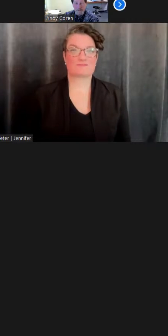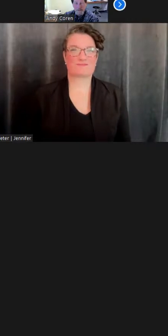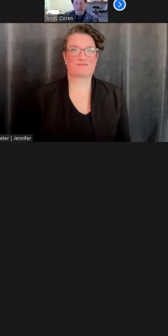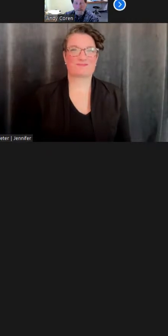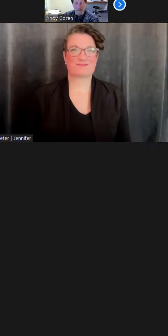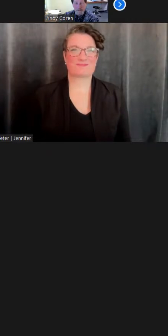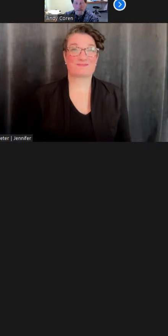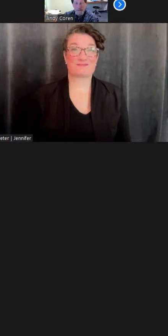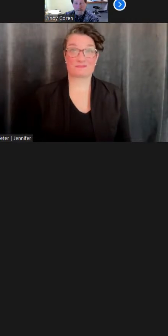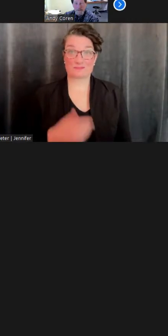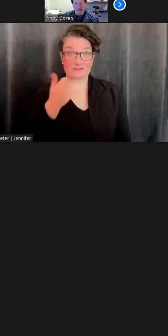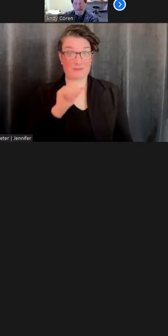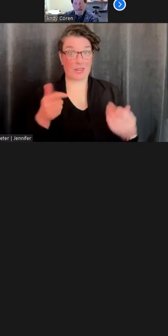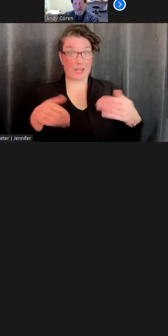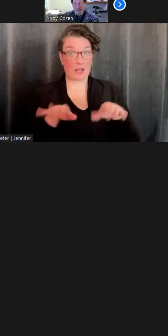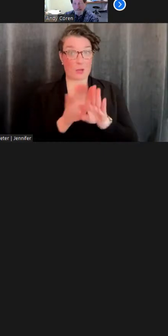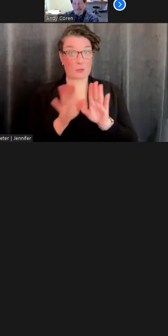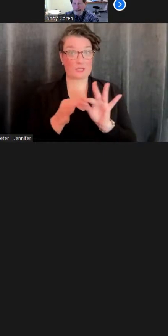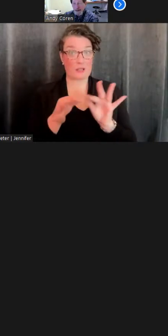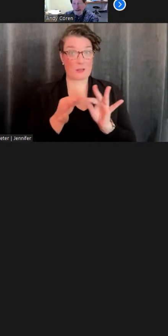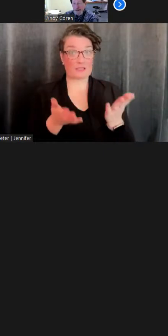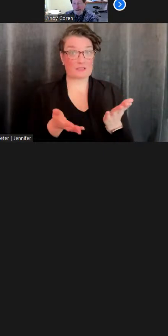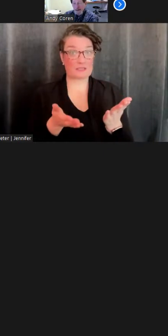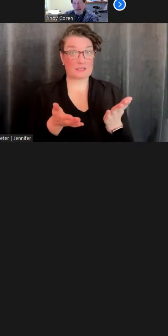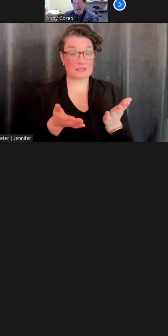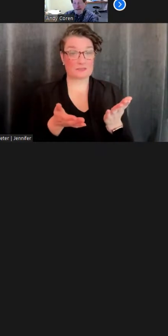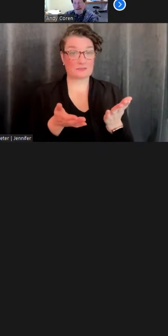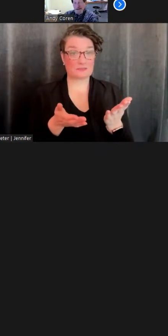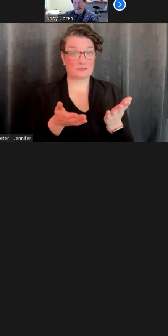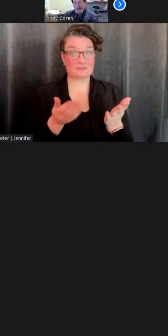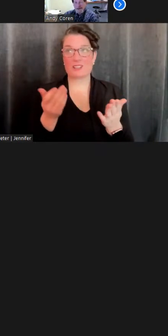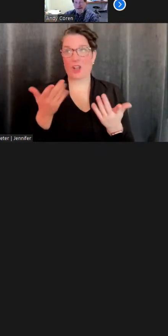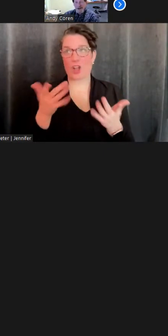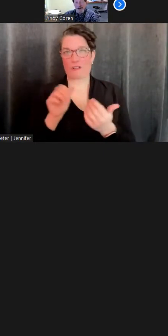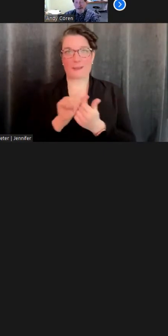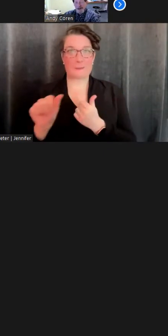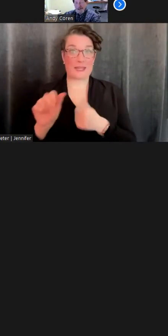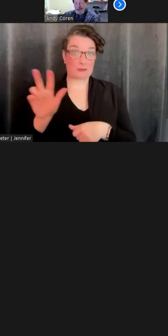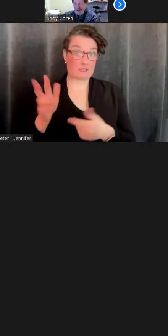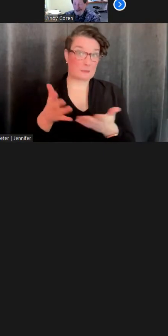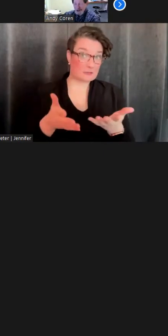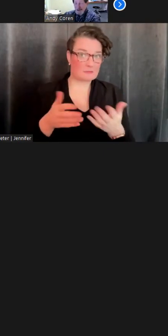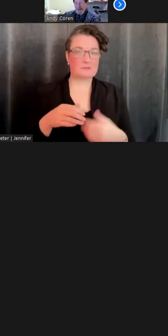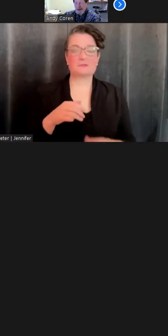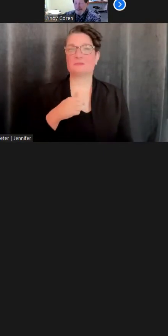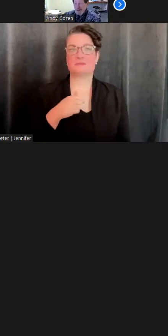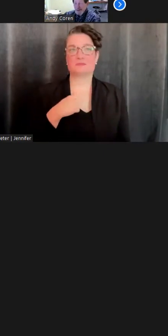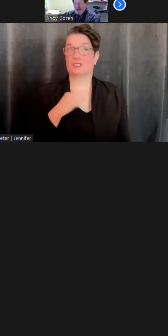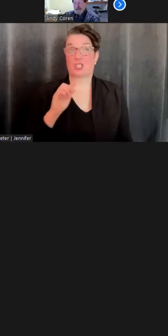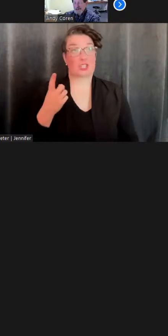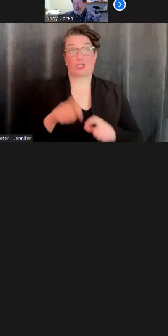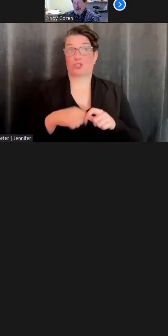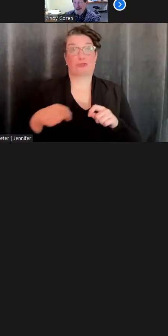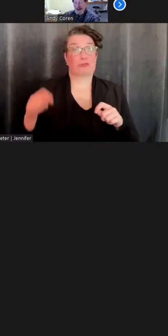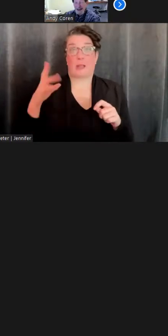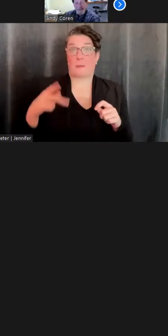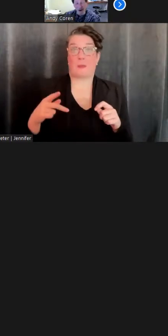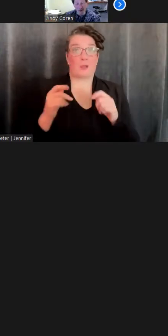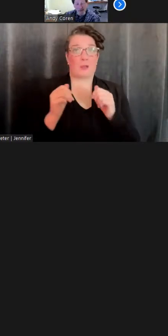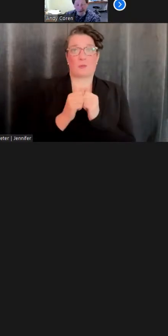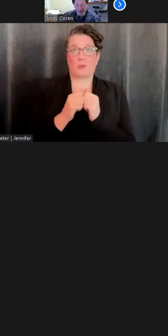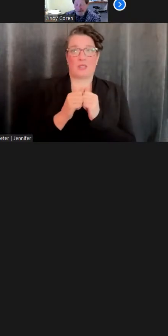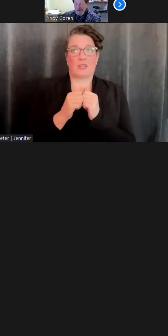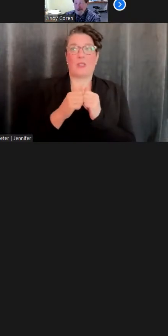Dr. Coren, do you have any closing comments you wanted to give? We're a few minutes after 3, but Okay, well, I'll check just in. wrap it up with this. I